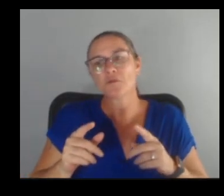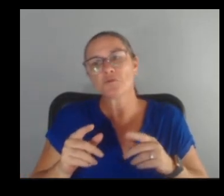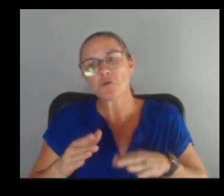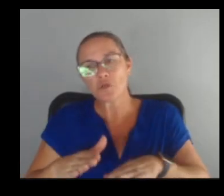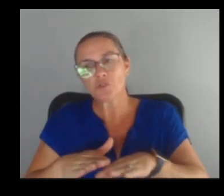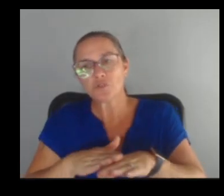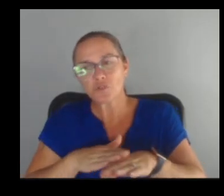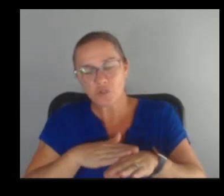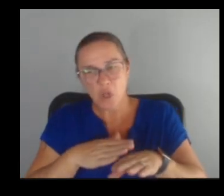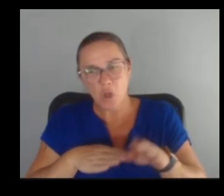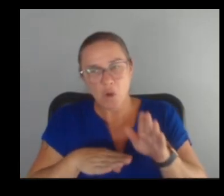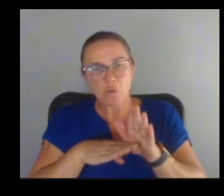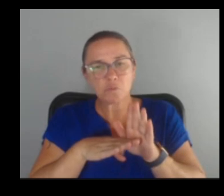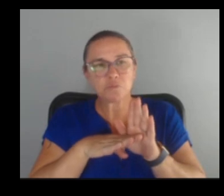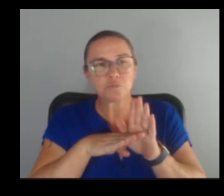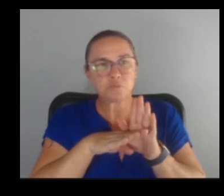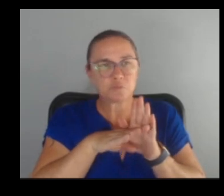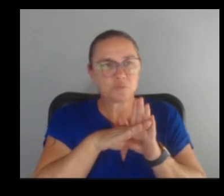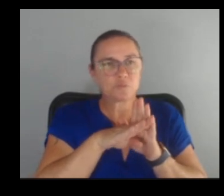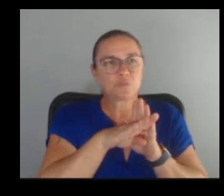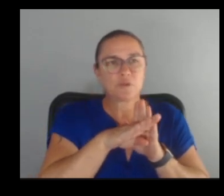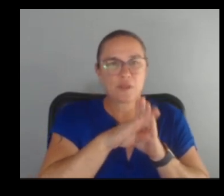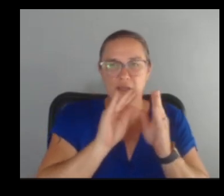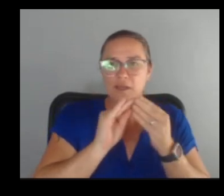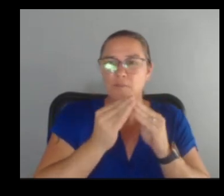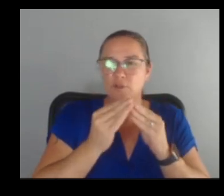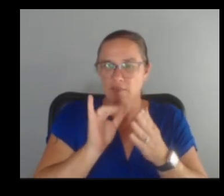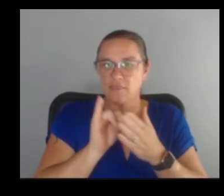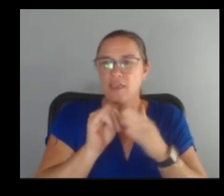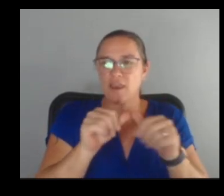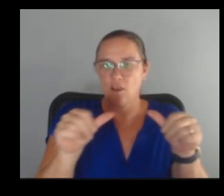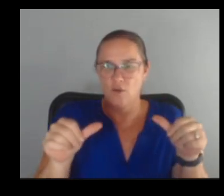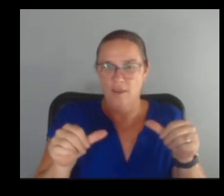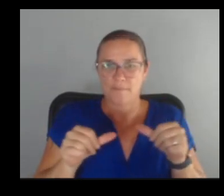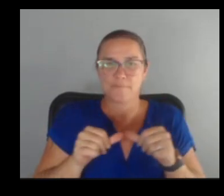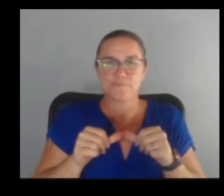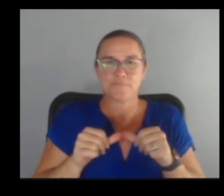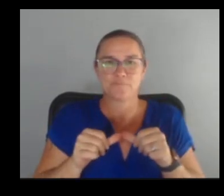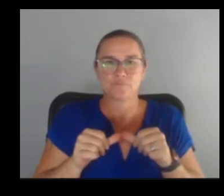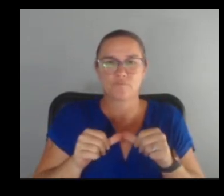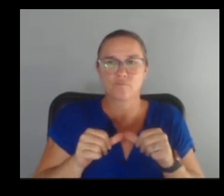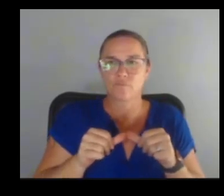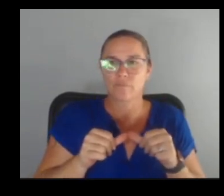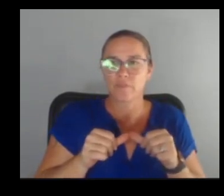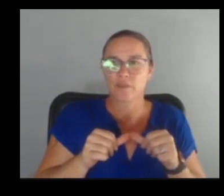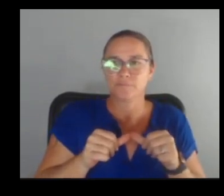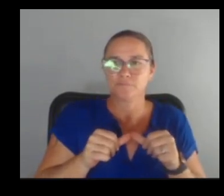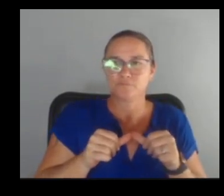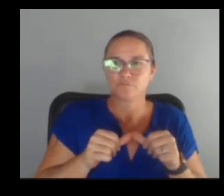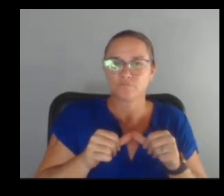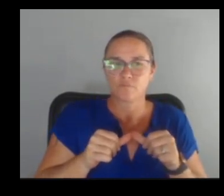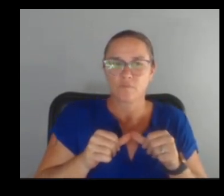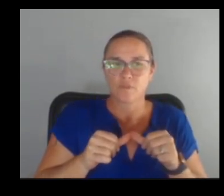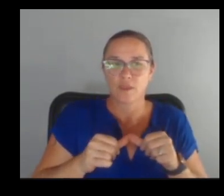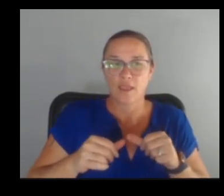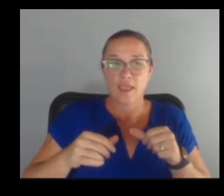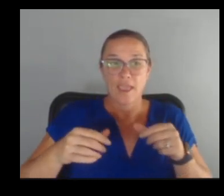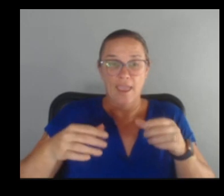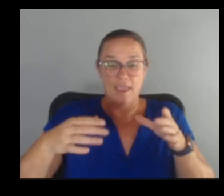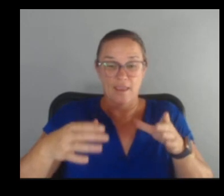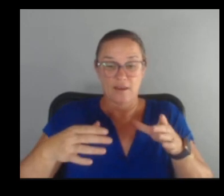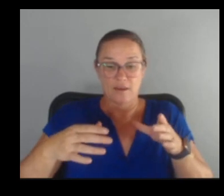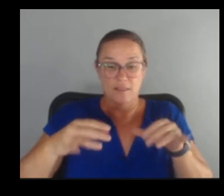in seismicity in that area, even as the distance across the summit crater continues to